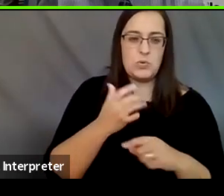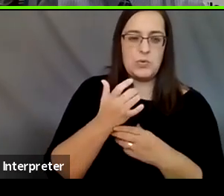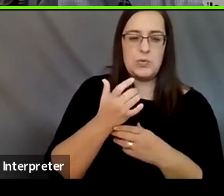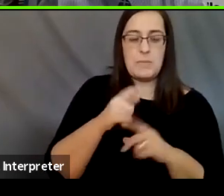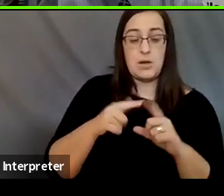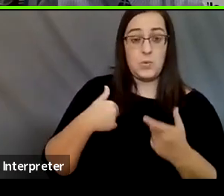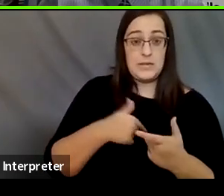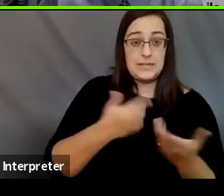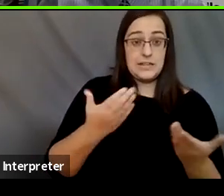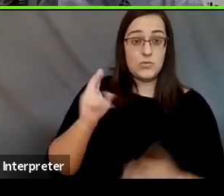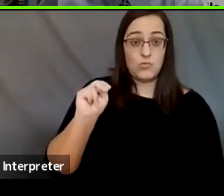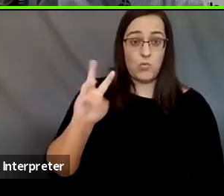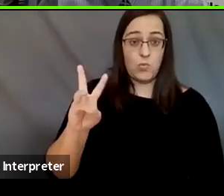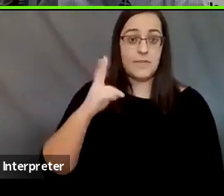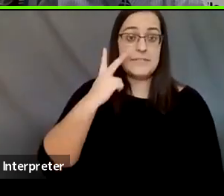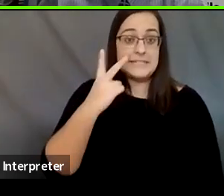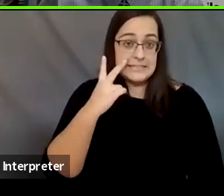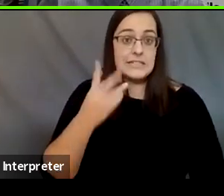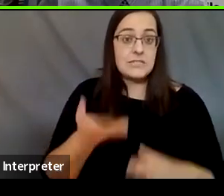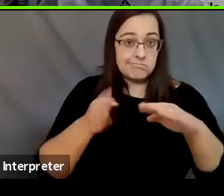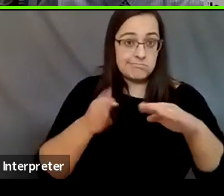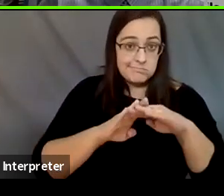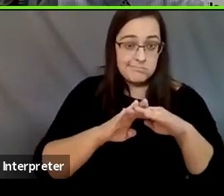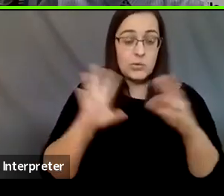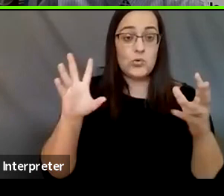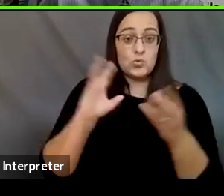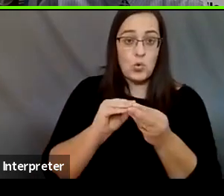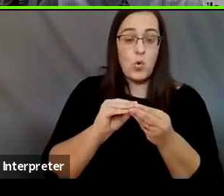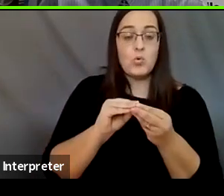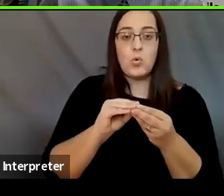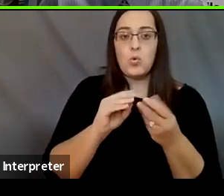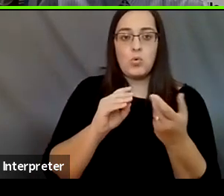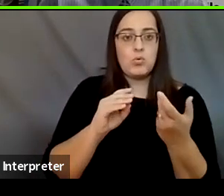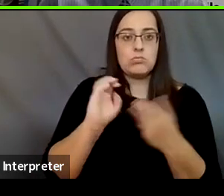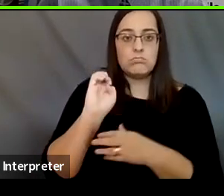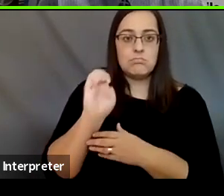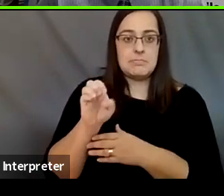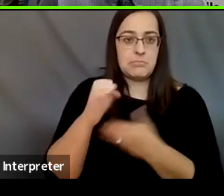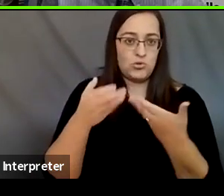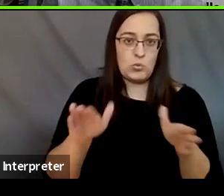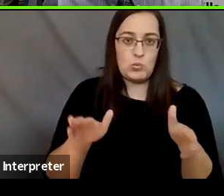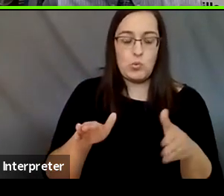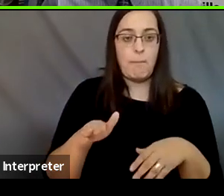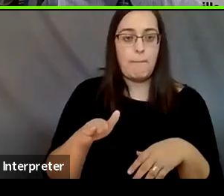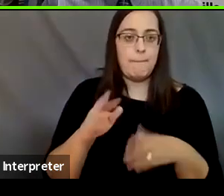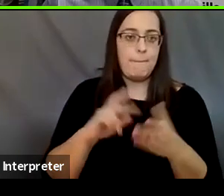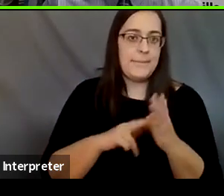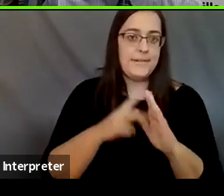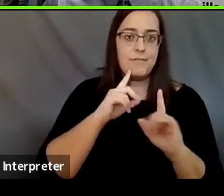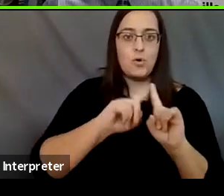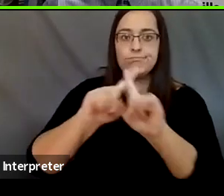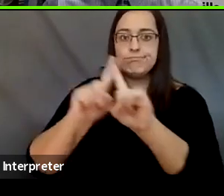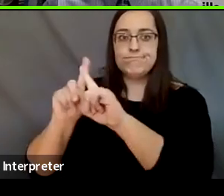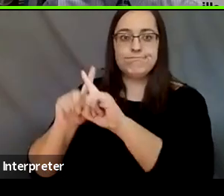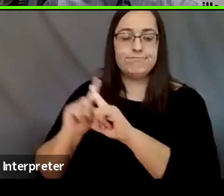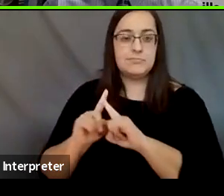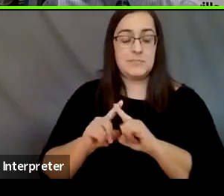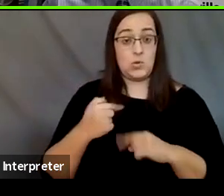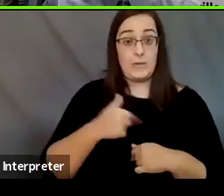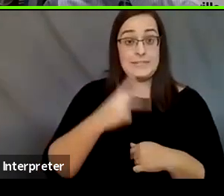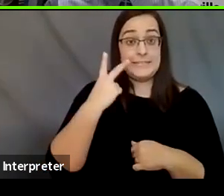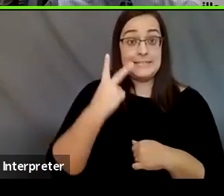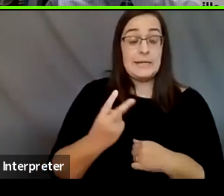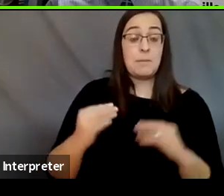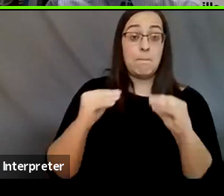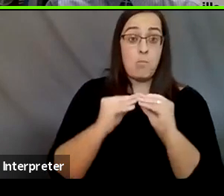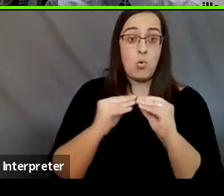at Northwest have seen a significant increase in our total volume in the emergency room. So yes, I mean, in that sense, if that's what you're asking, we're seeing a lot